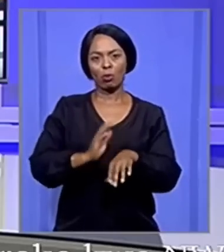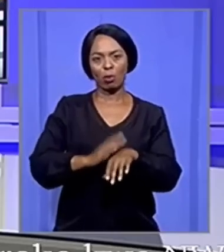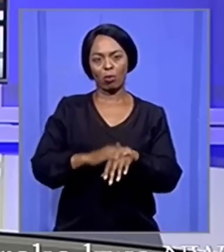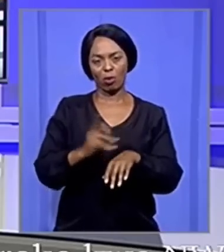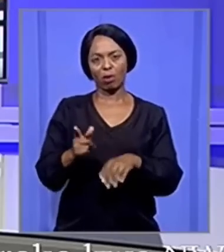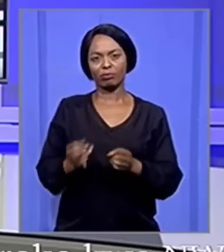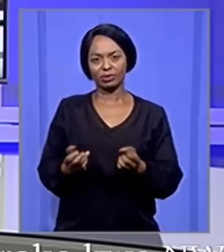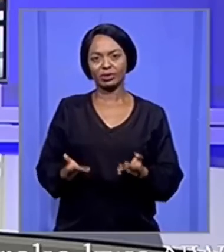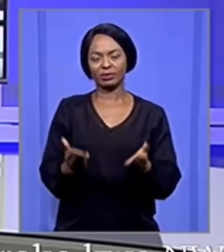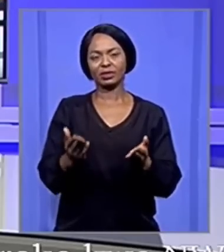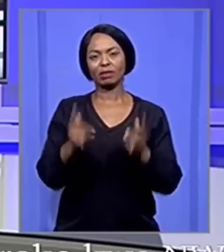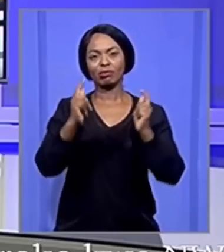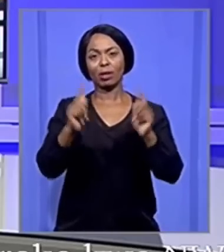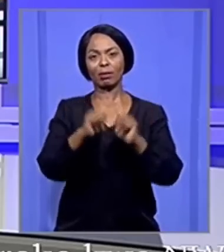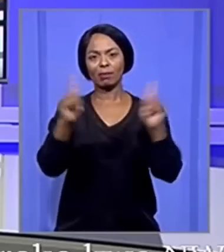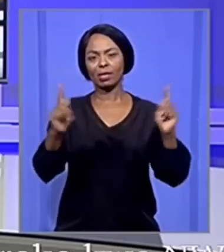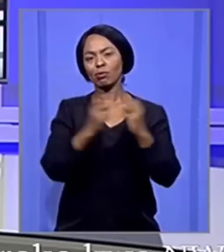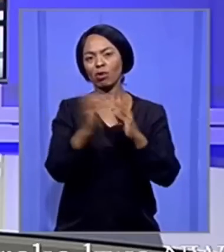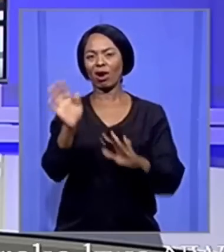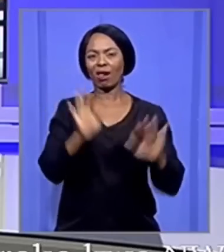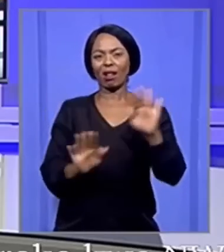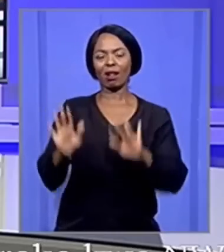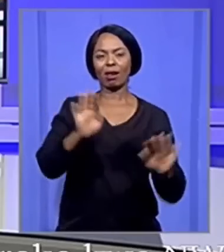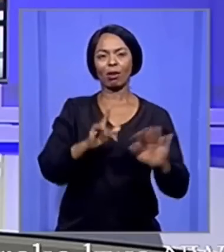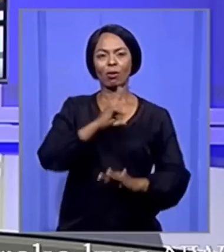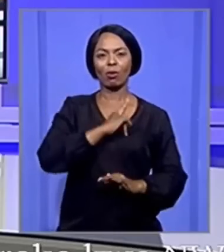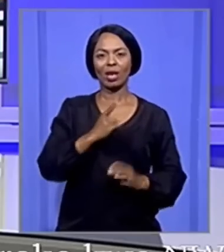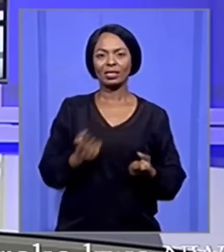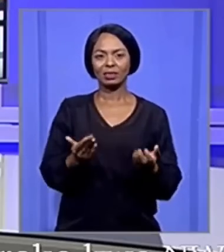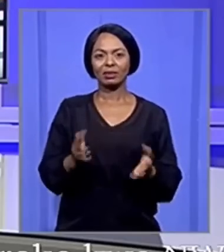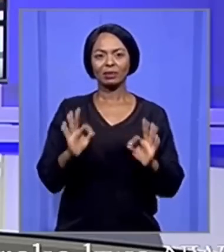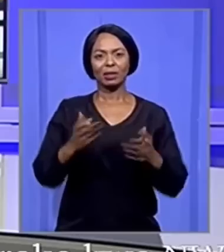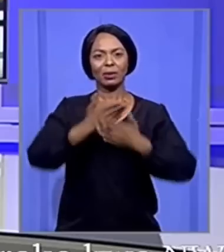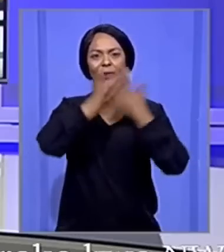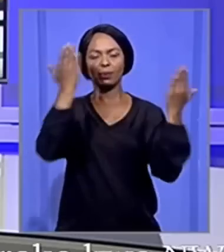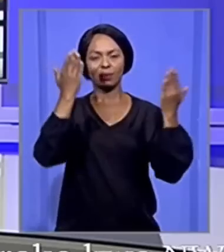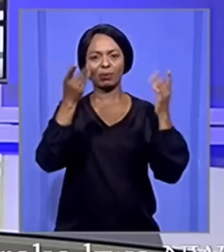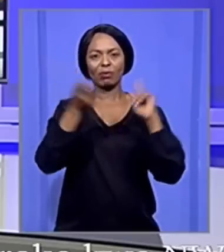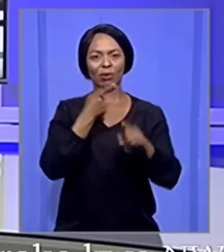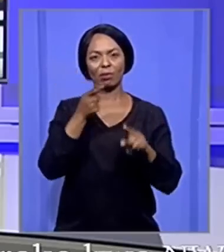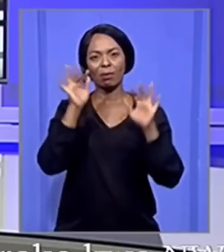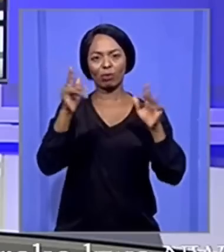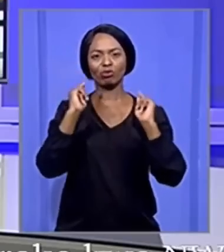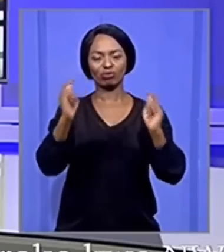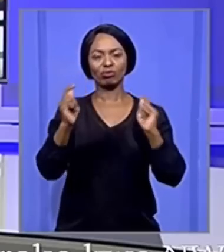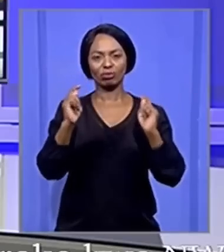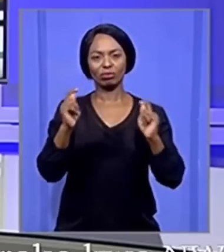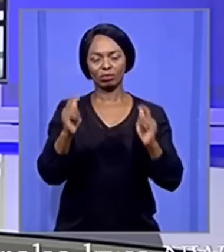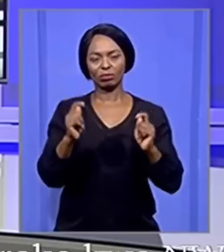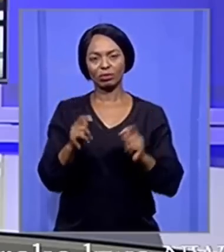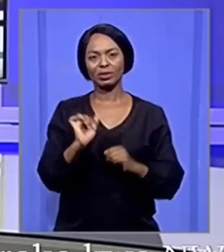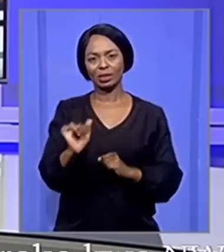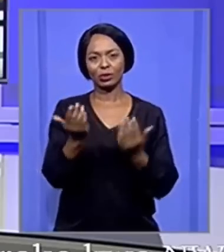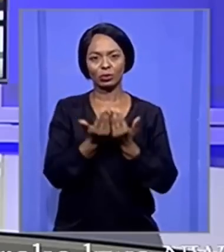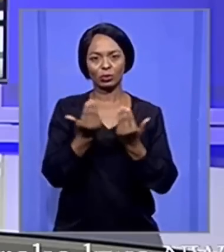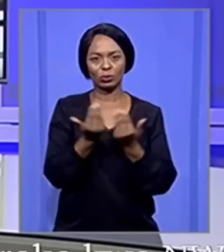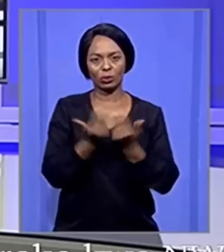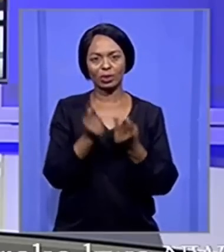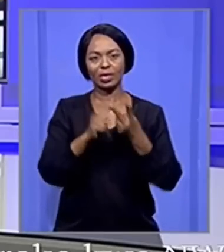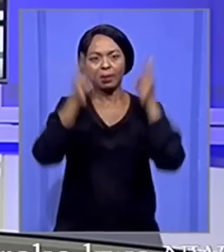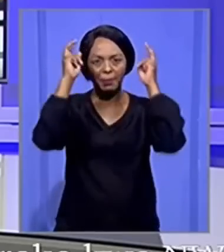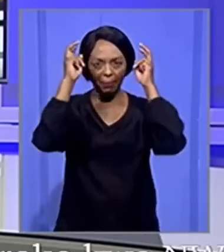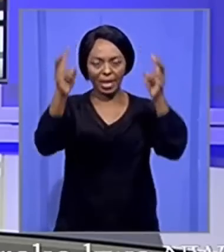dikolo, barutwana ba santse ba kgaratlha ka ntlha ya maemo a sa jeseng diwelang a dipalangwa tse di rwalang bana ba dikolo le dibese tse di